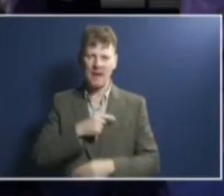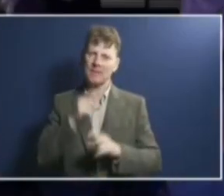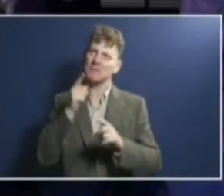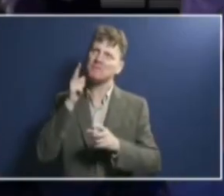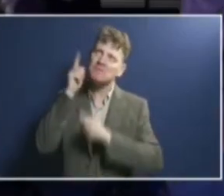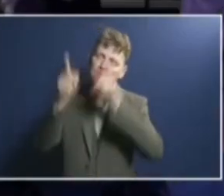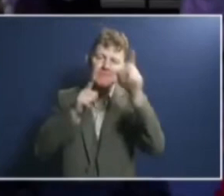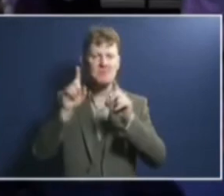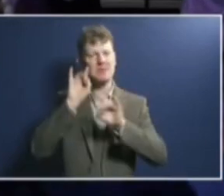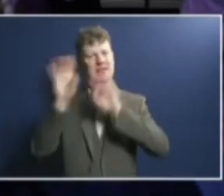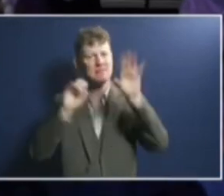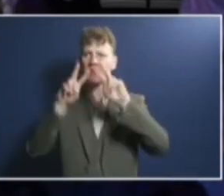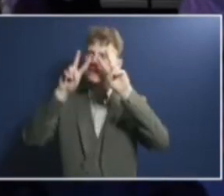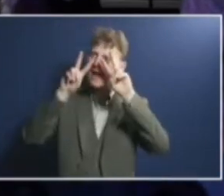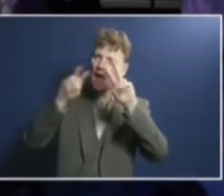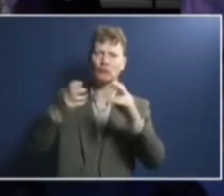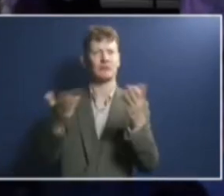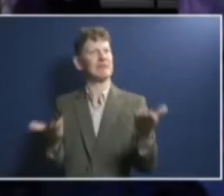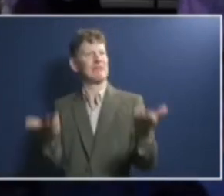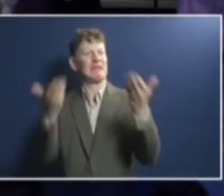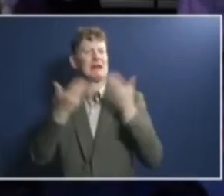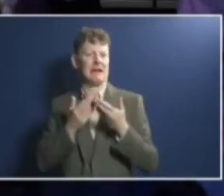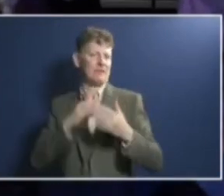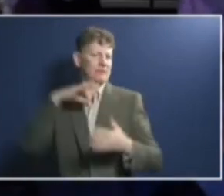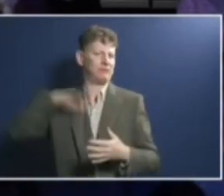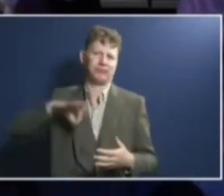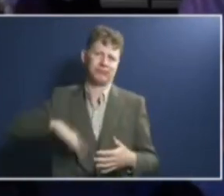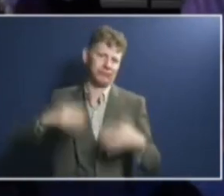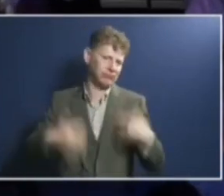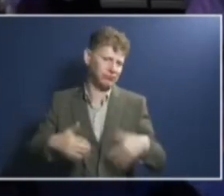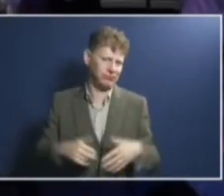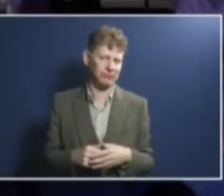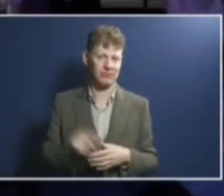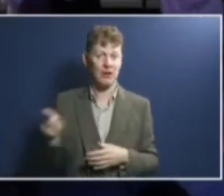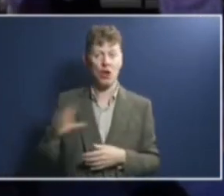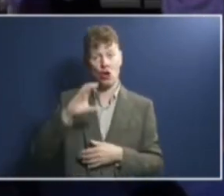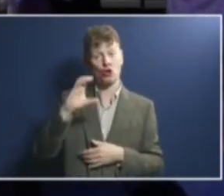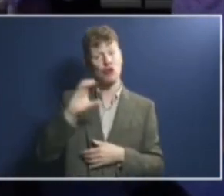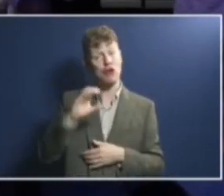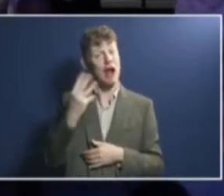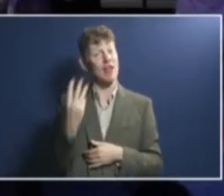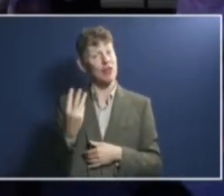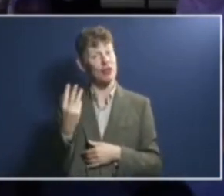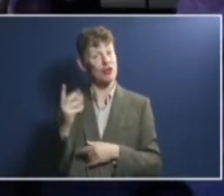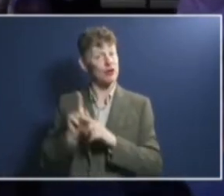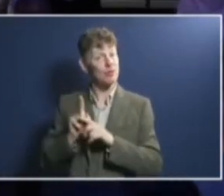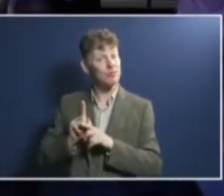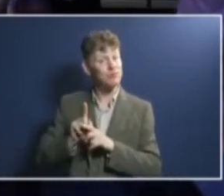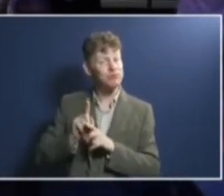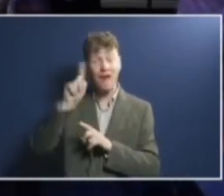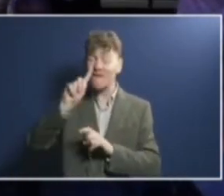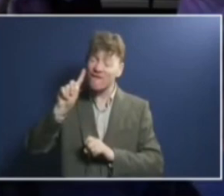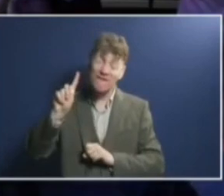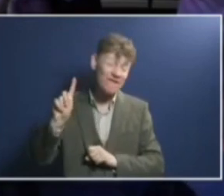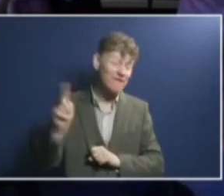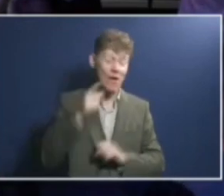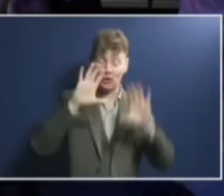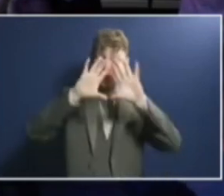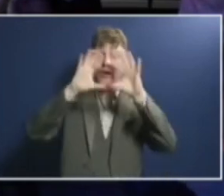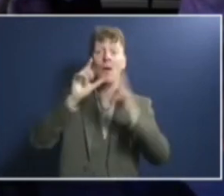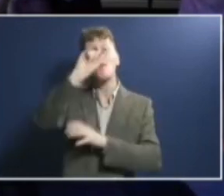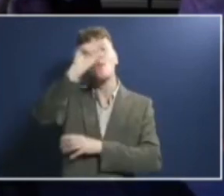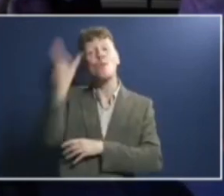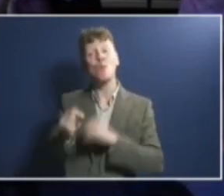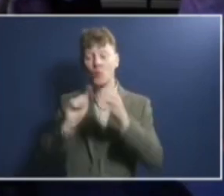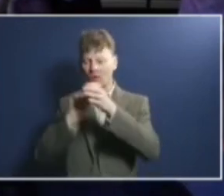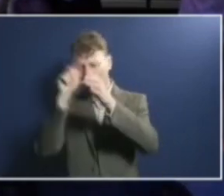space exploration offers humanity. Achieving a historical milestone, Chandrayaan 3 becomes the first to touch down near the lunar South